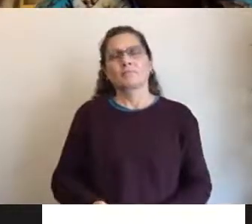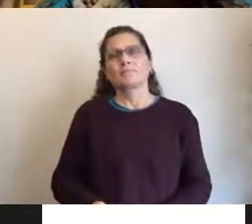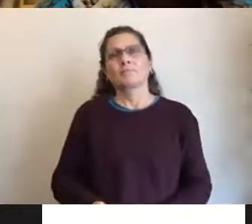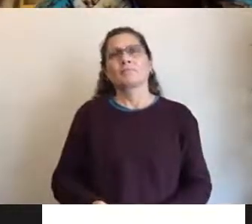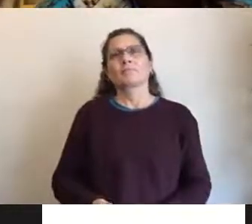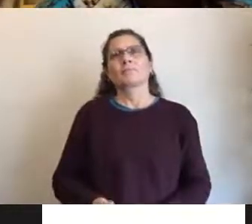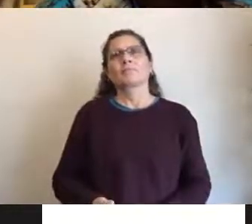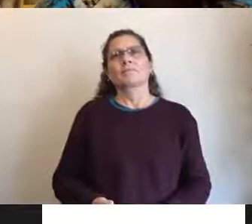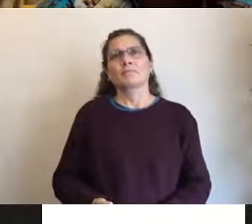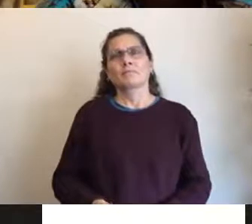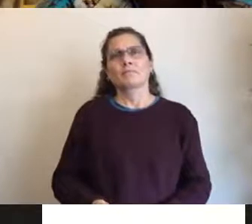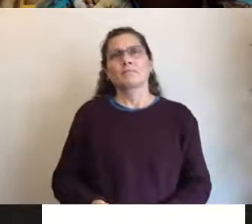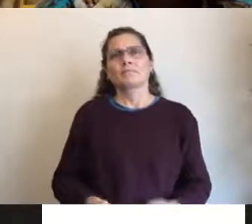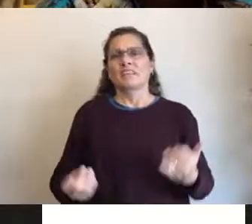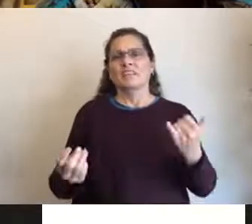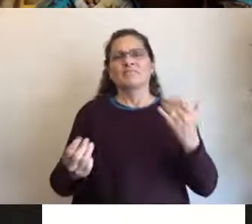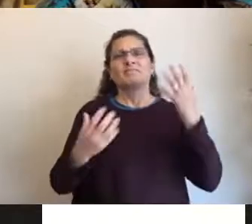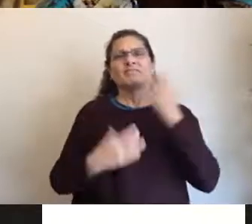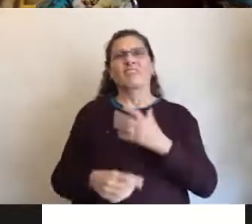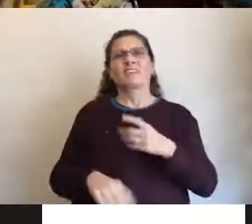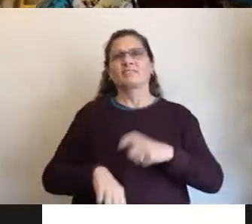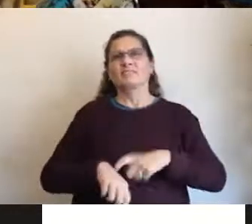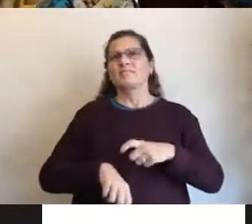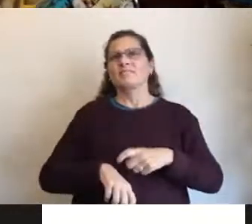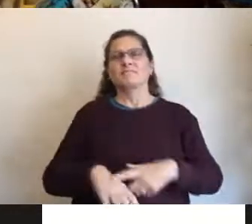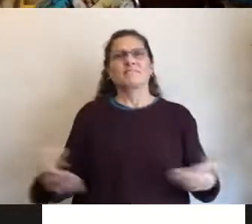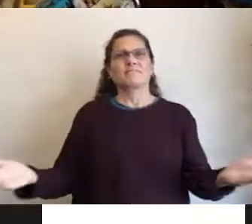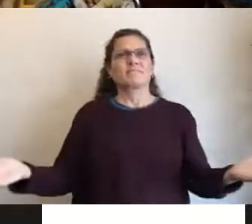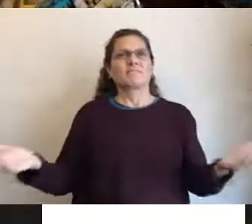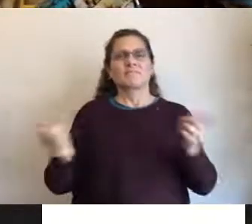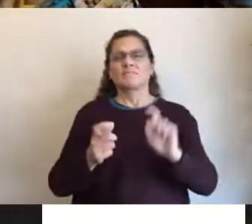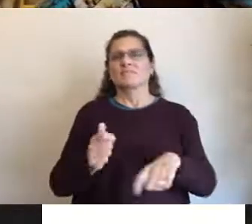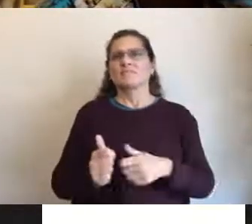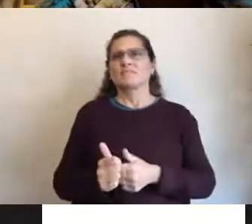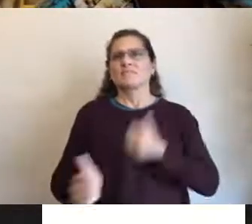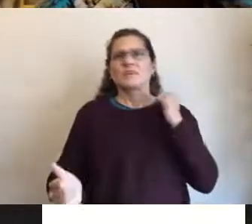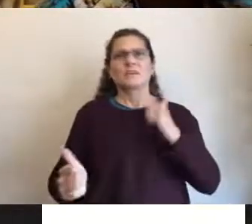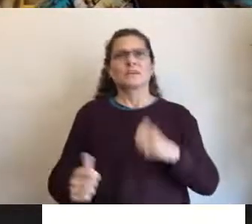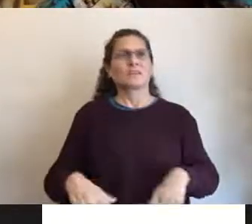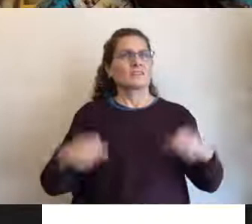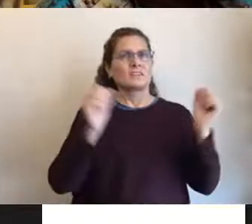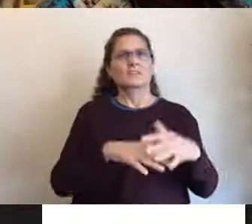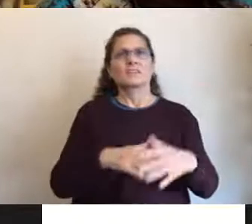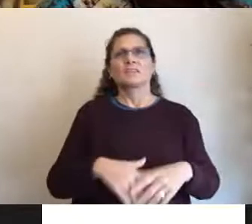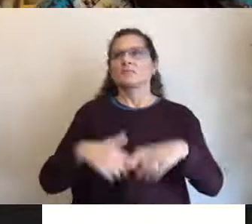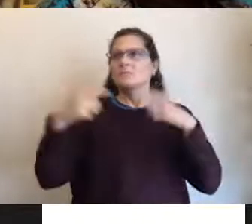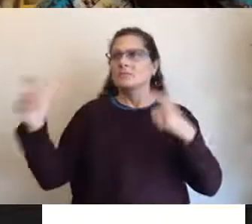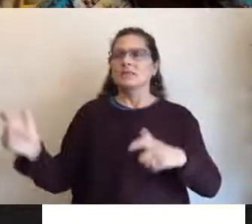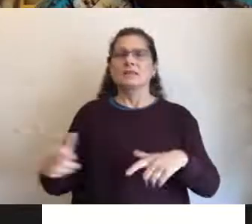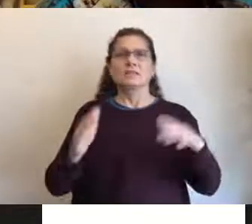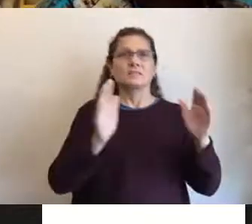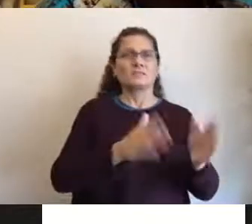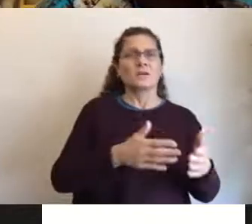this is a time when we must be avoiding both large as well as small, indoor, non-distance gatherings among family or